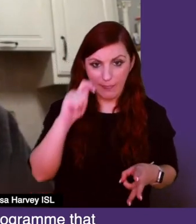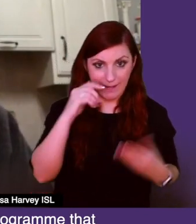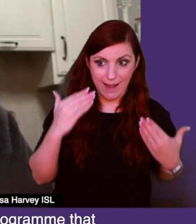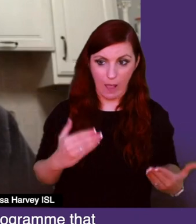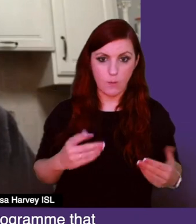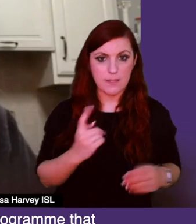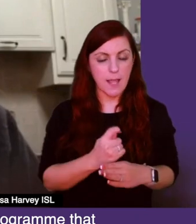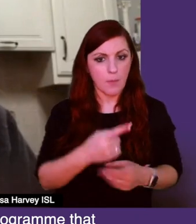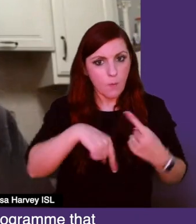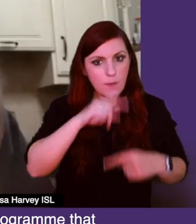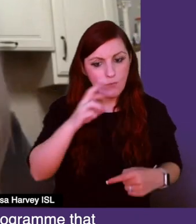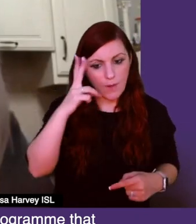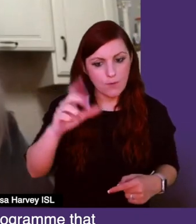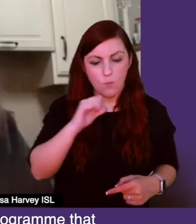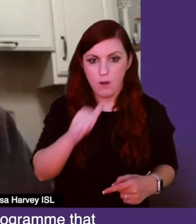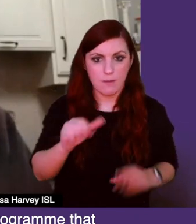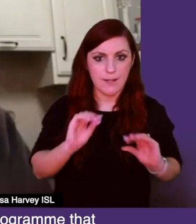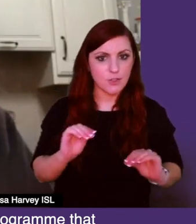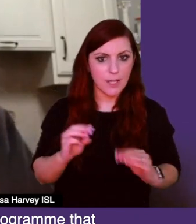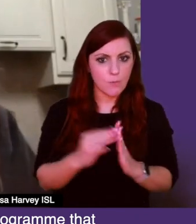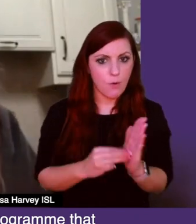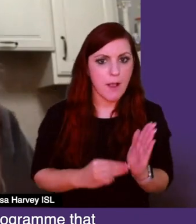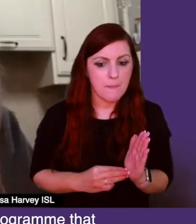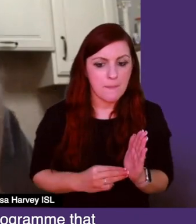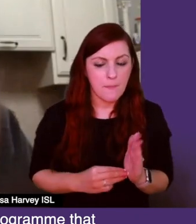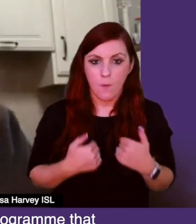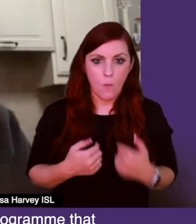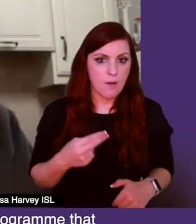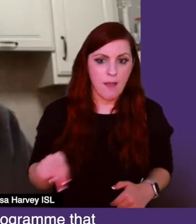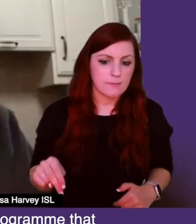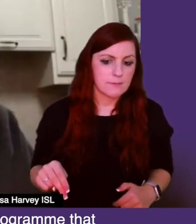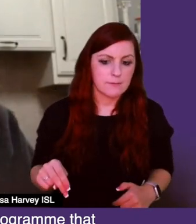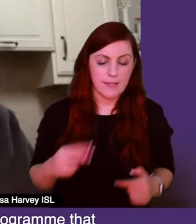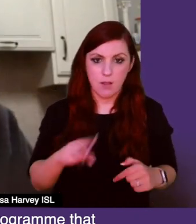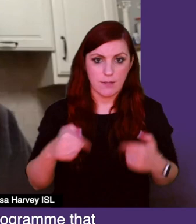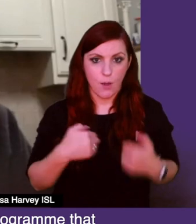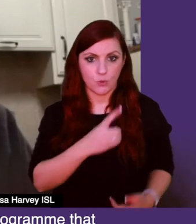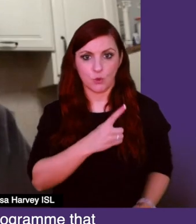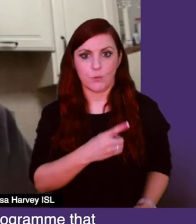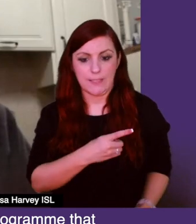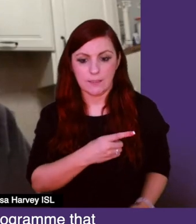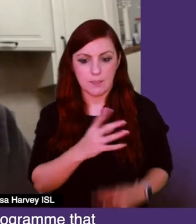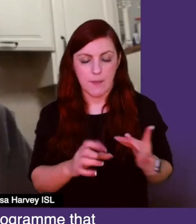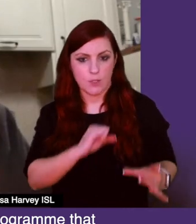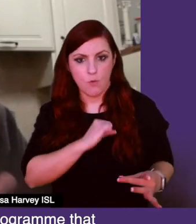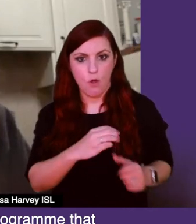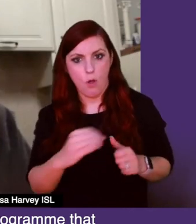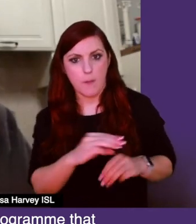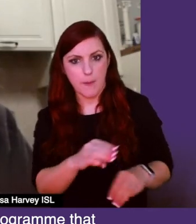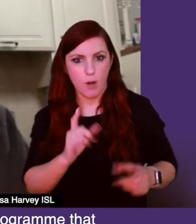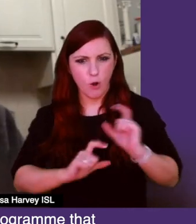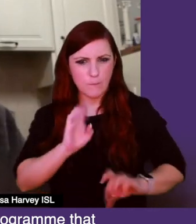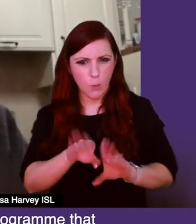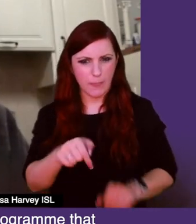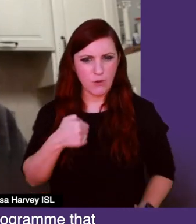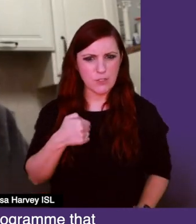that we realize that we're not an education program. We're not, it's not our duty to make sure that other people